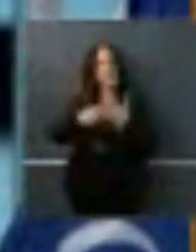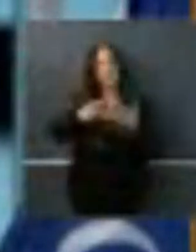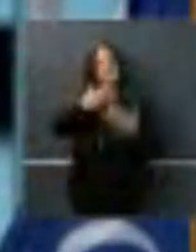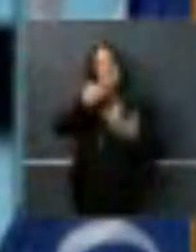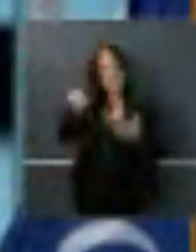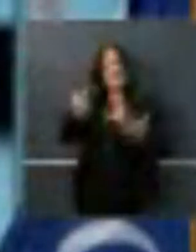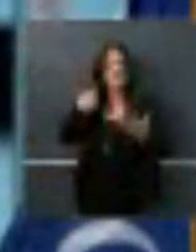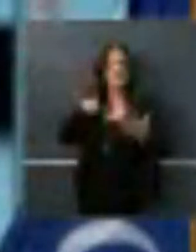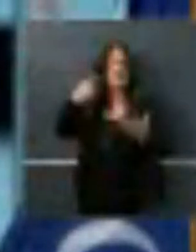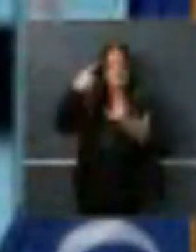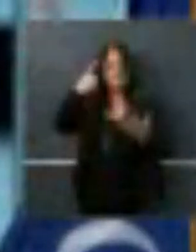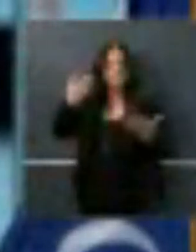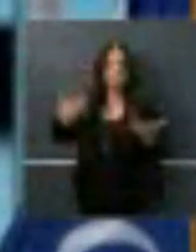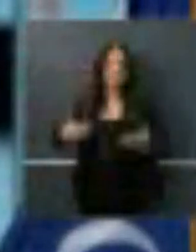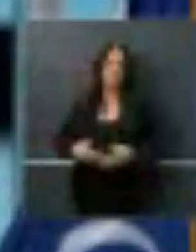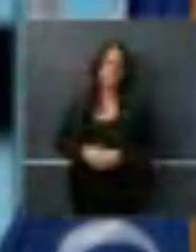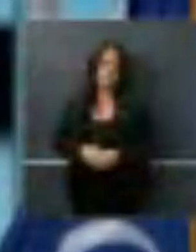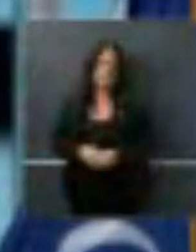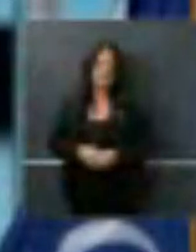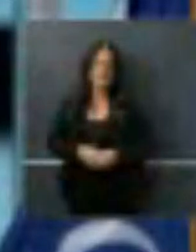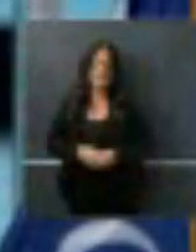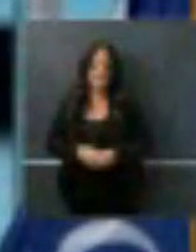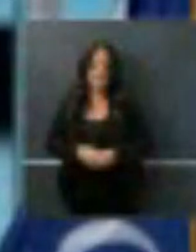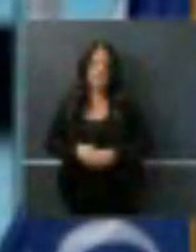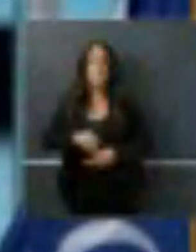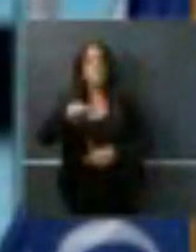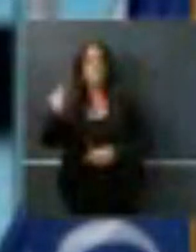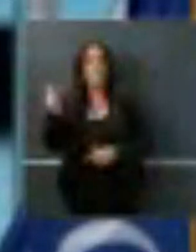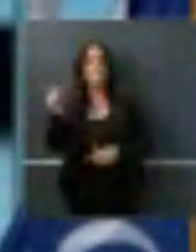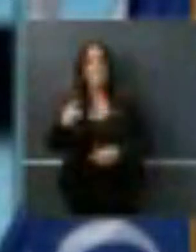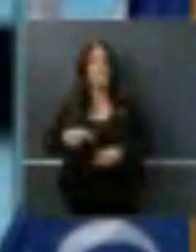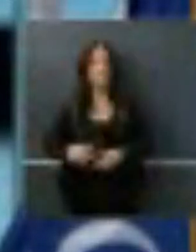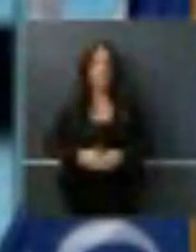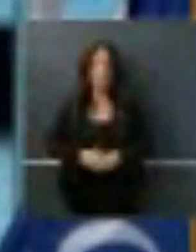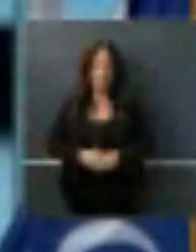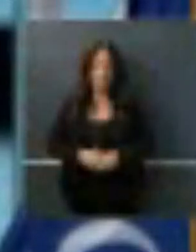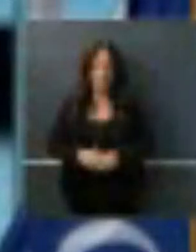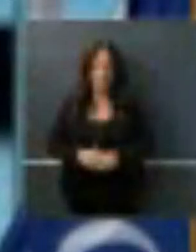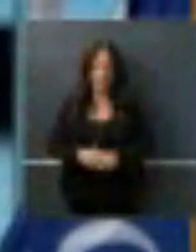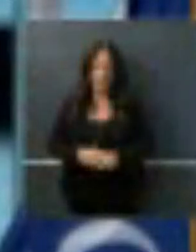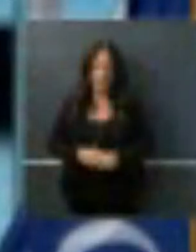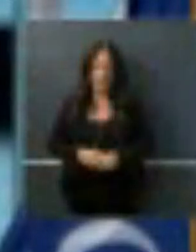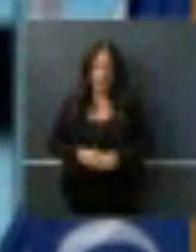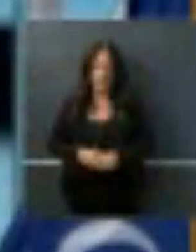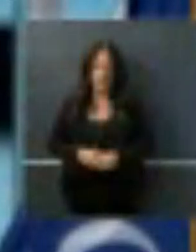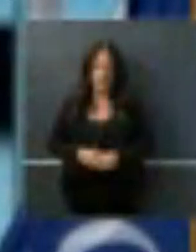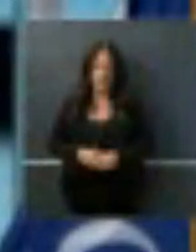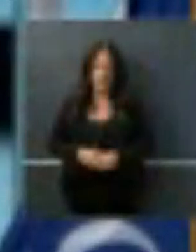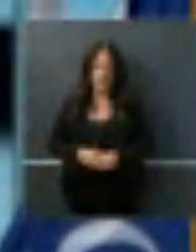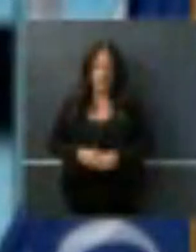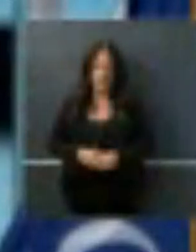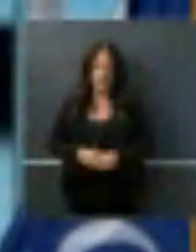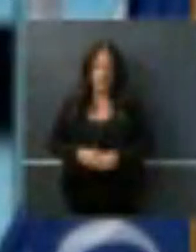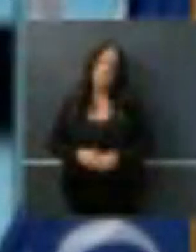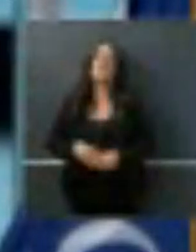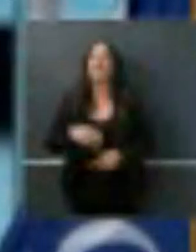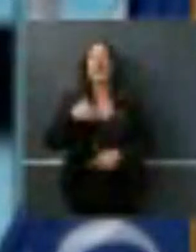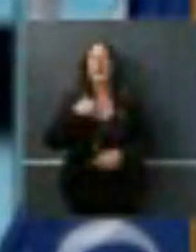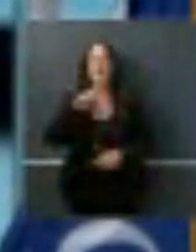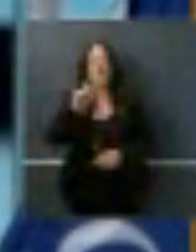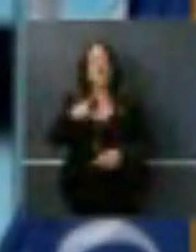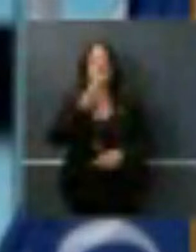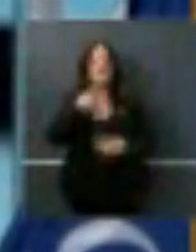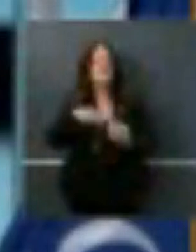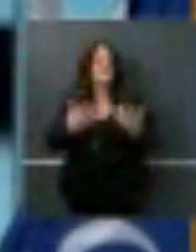Hi. With respect to testing, this question is about maximizing the existing capacity. For example, Verily in Sacramento has a max of